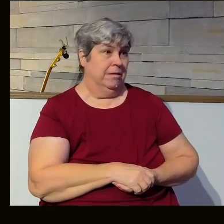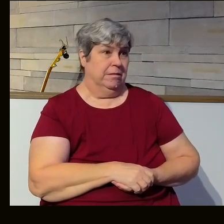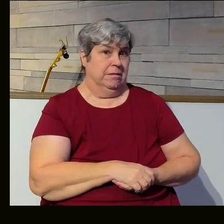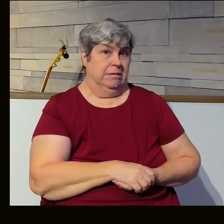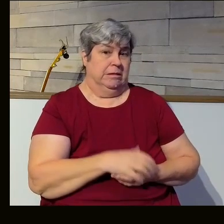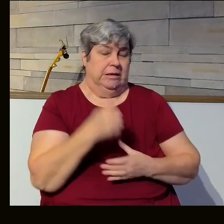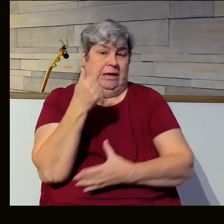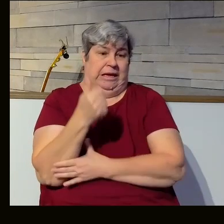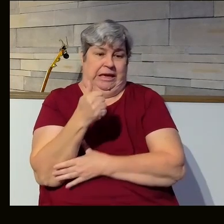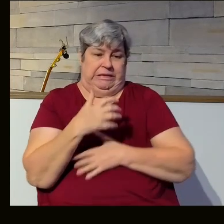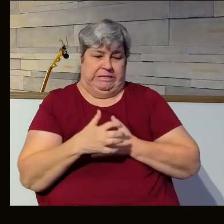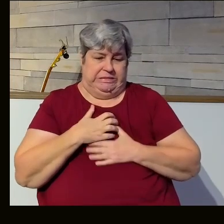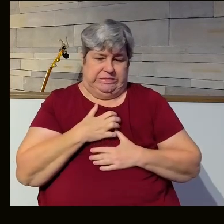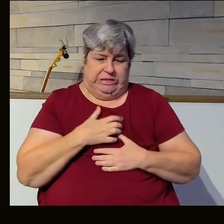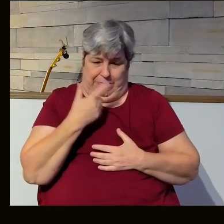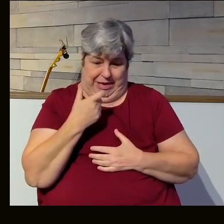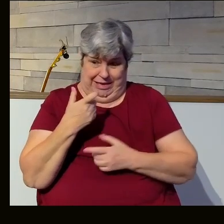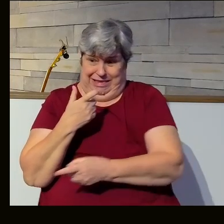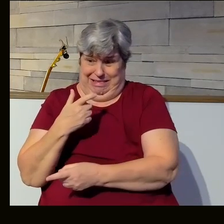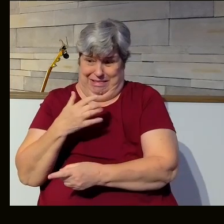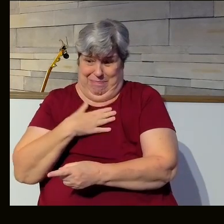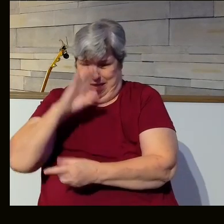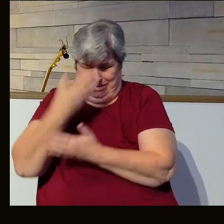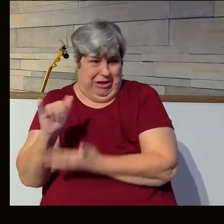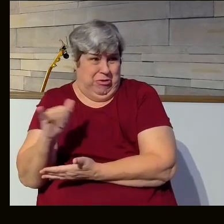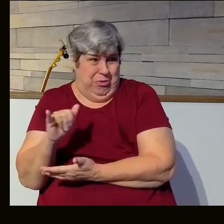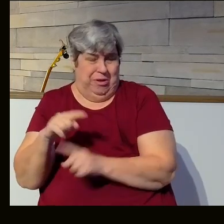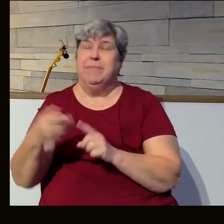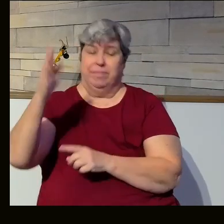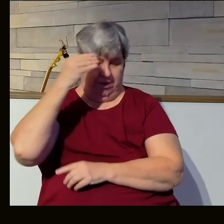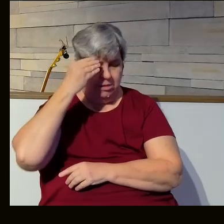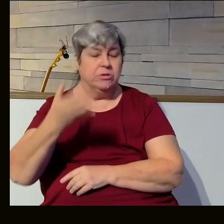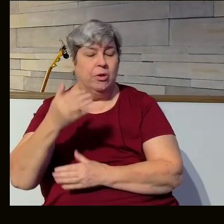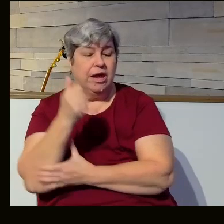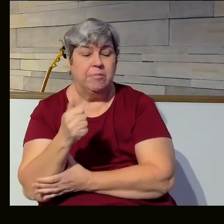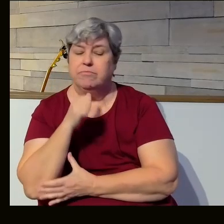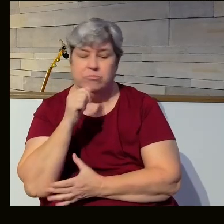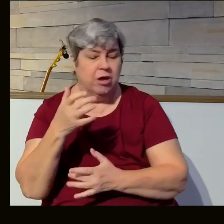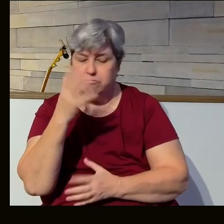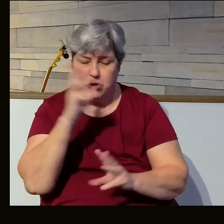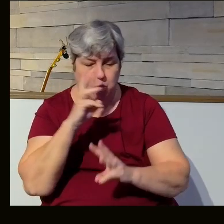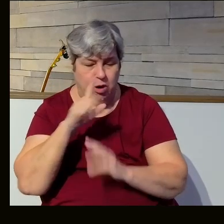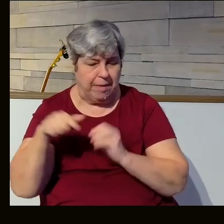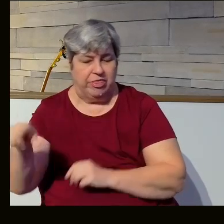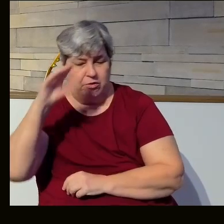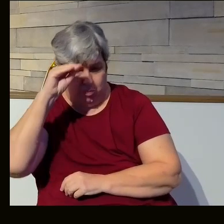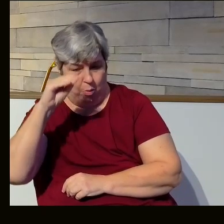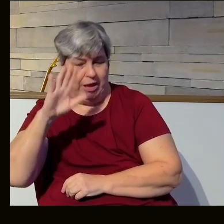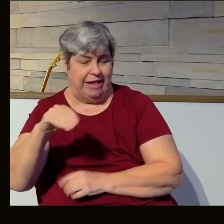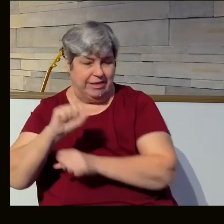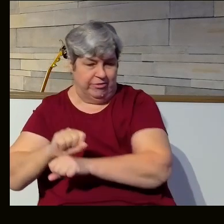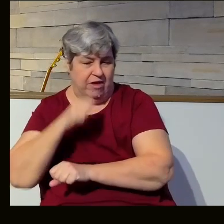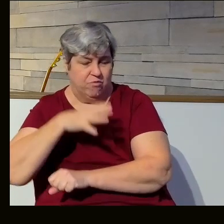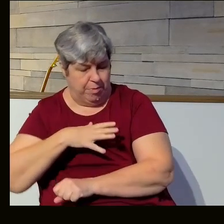distressed Abraham greatly because it concerned his son. But God said to him, do not be so distressed about the boy and your slave